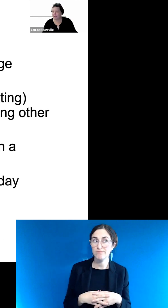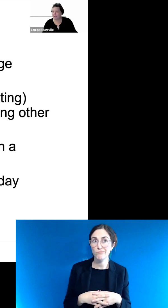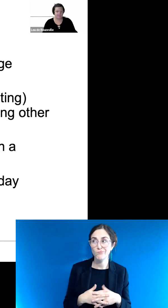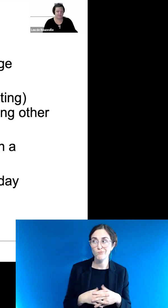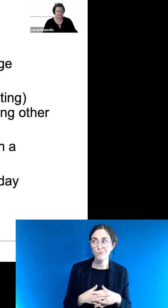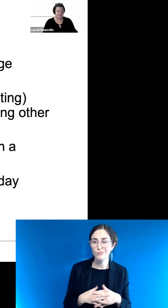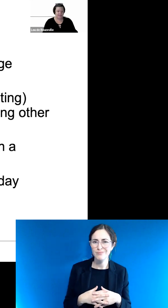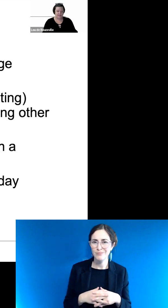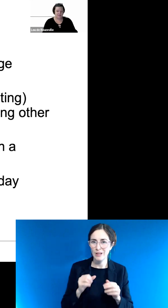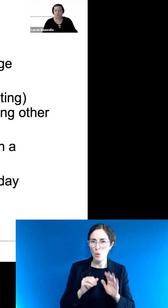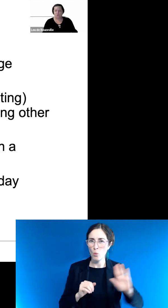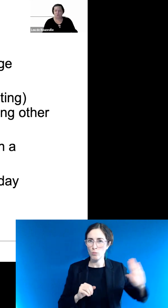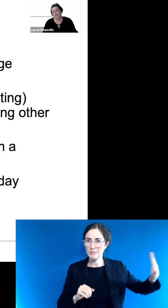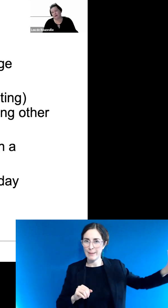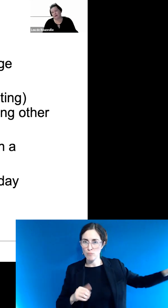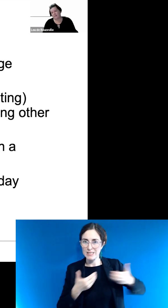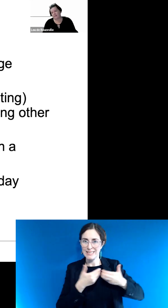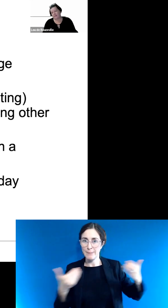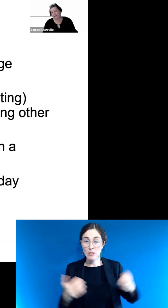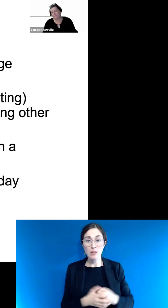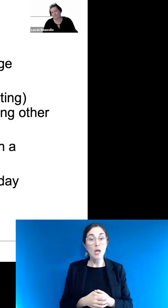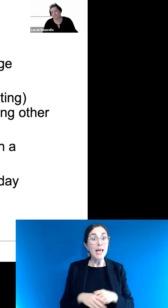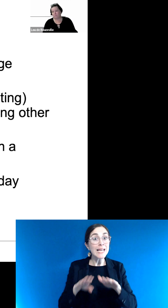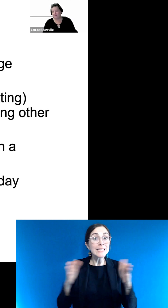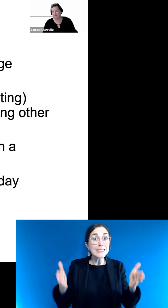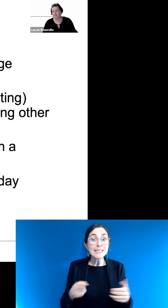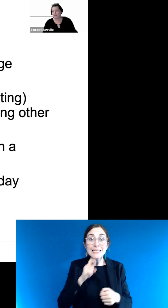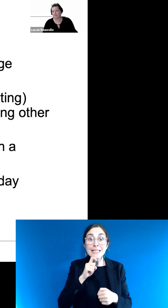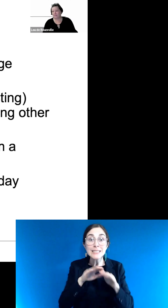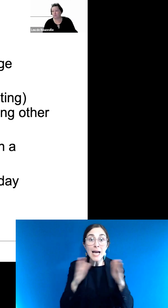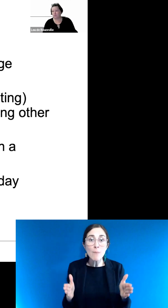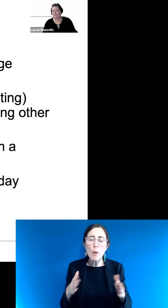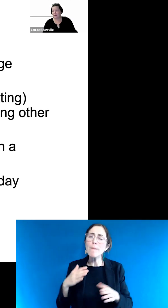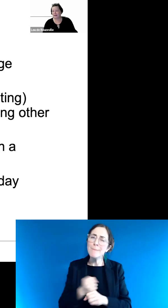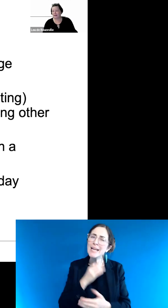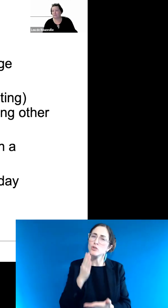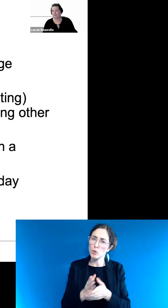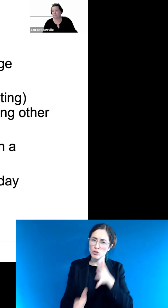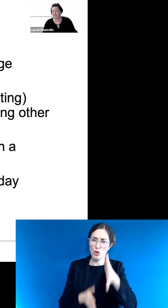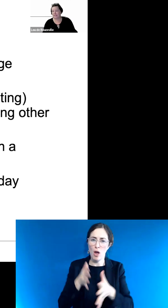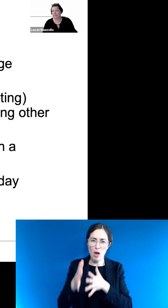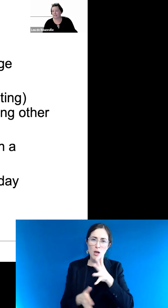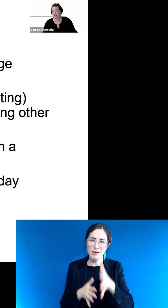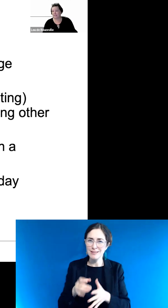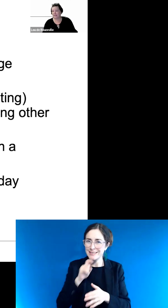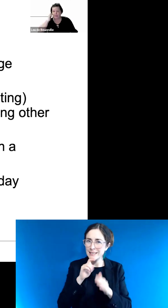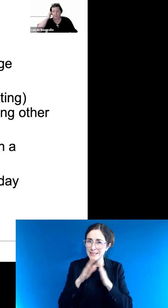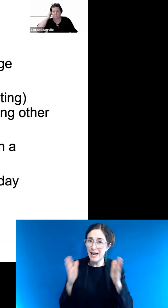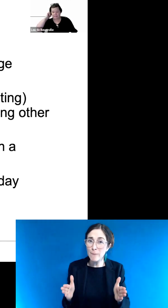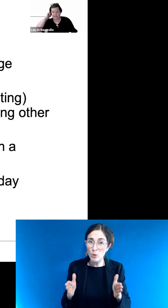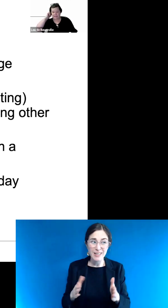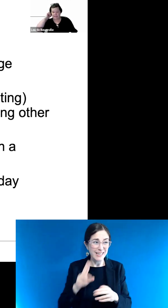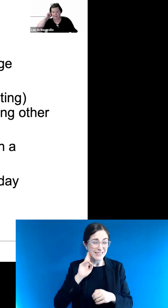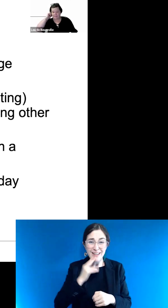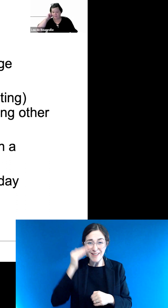into space. Always sign at the dinner table. It's a humongous issue with deaf adults, is sitting at the dinner table and